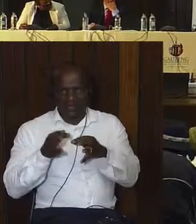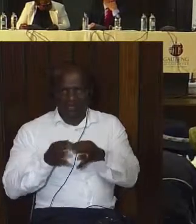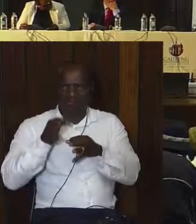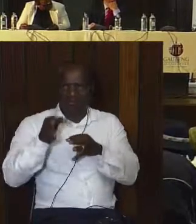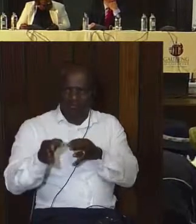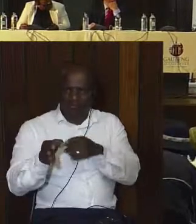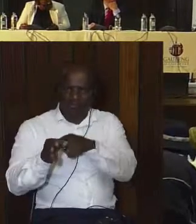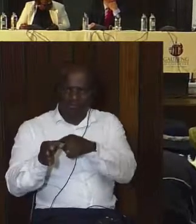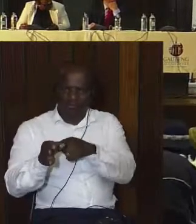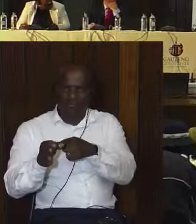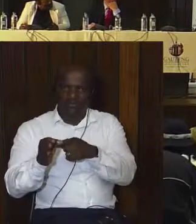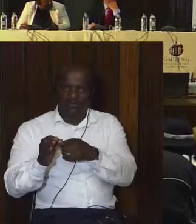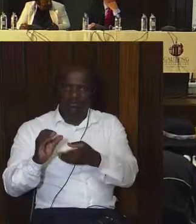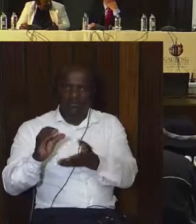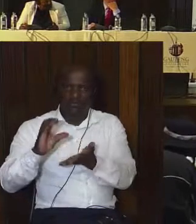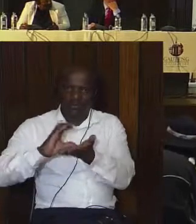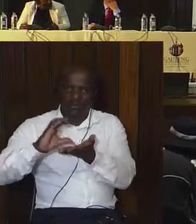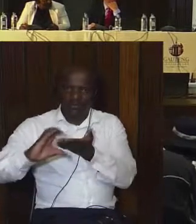GMA.